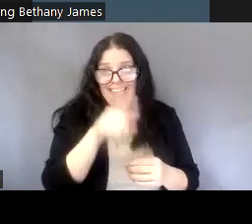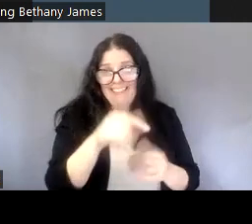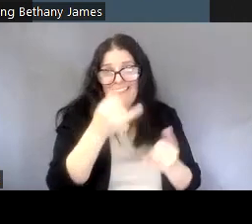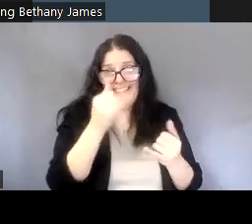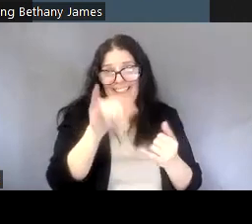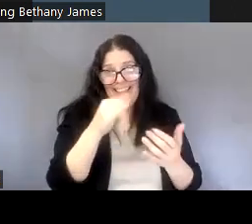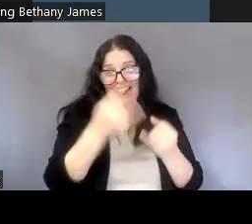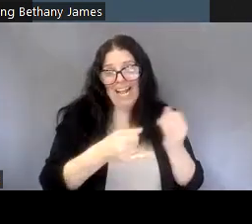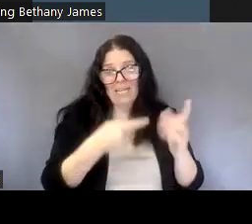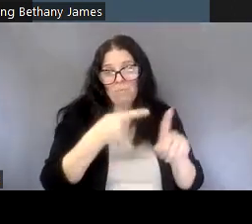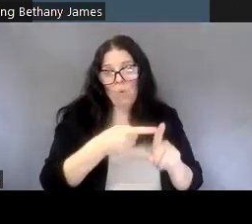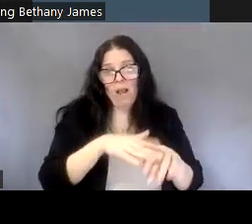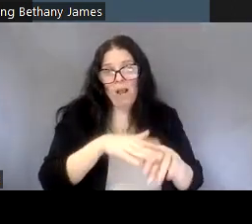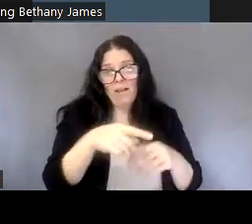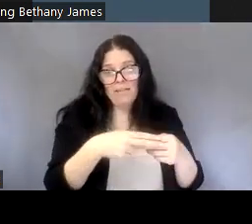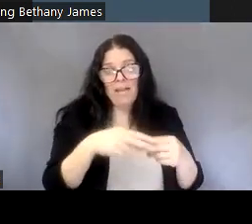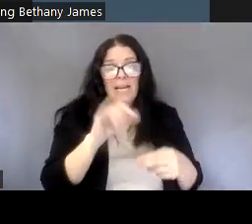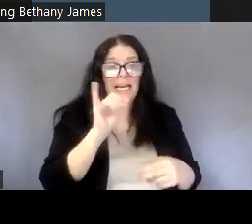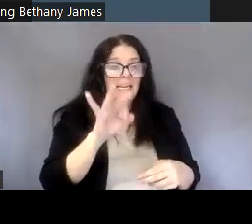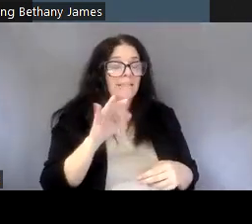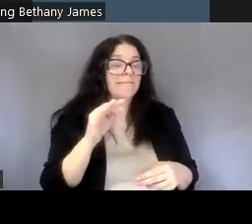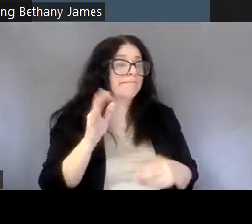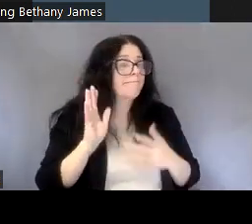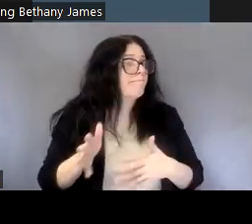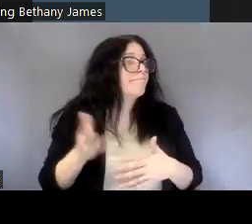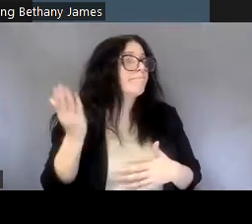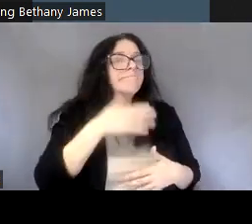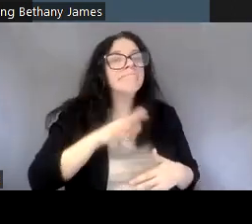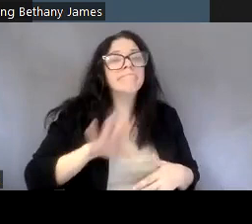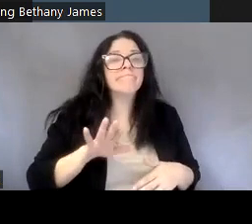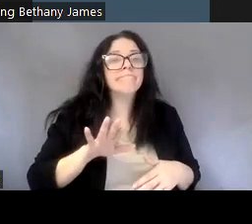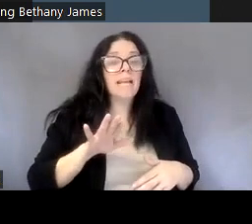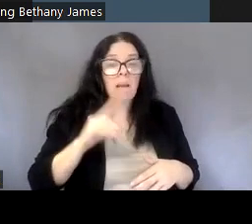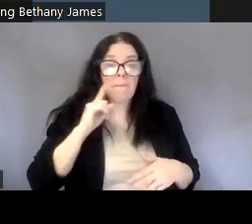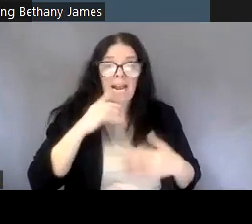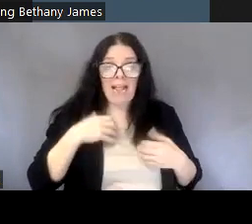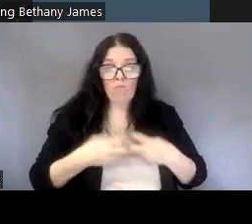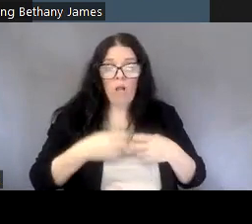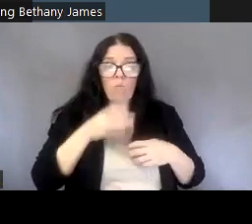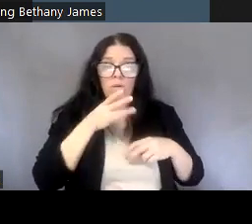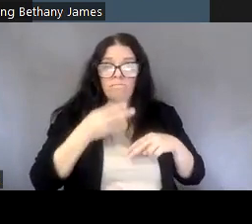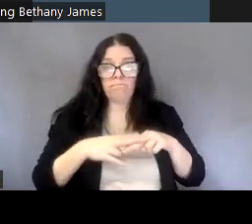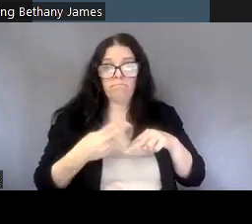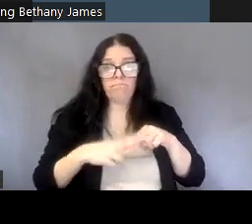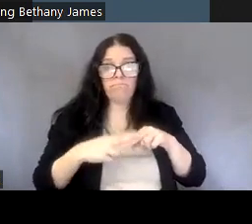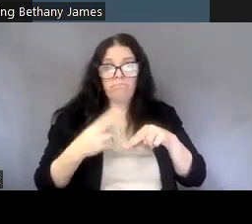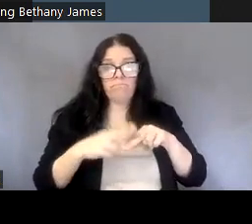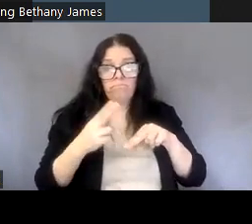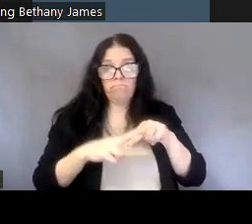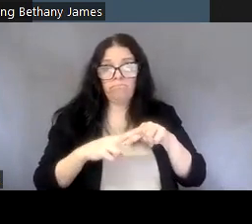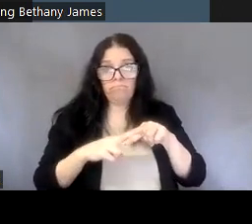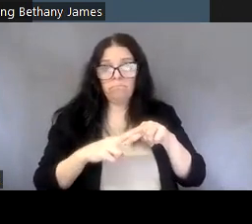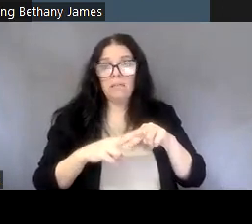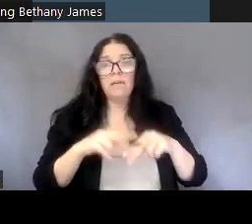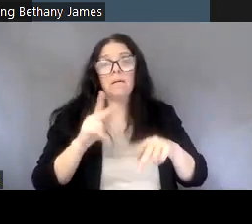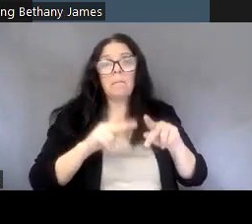if unaddressed, the impact of mental health problems due to people staying away